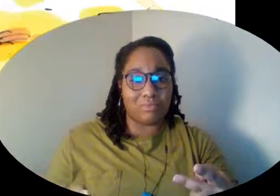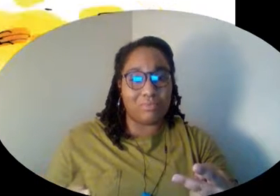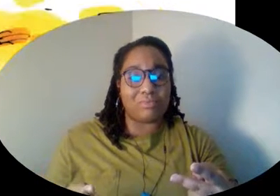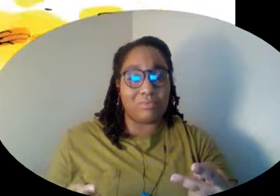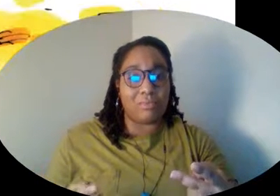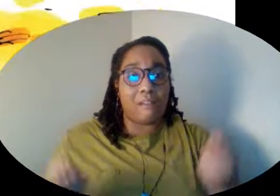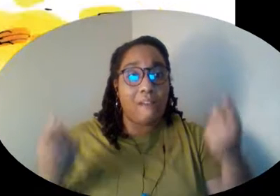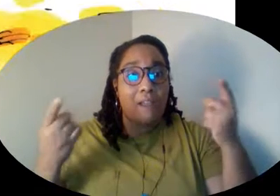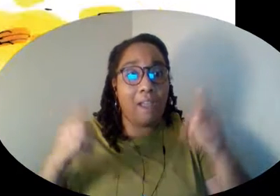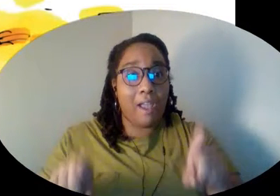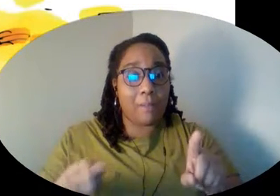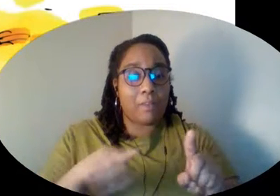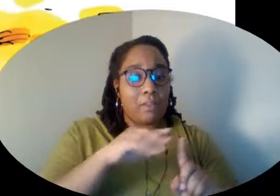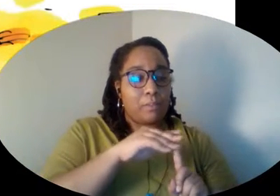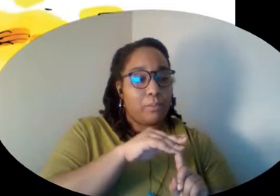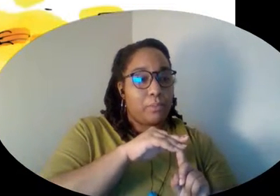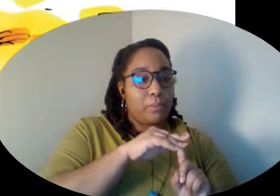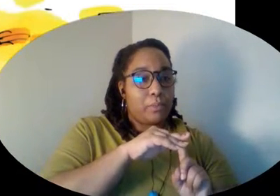And all of a sudden,